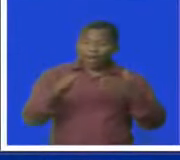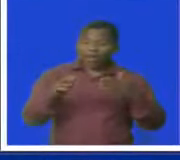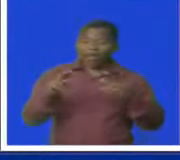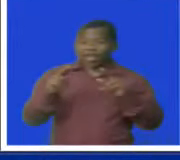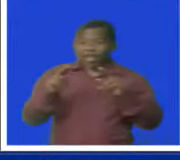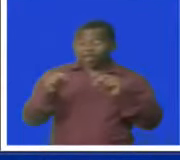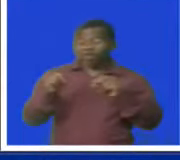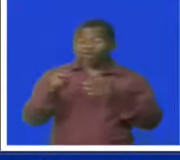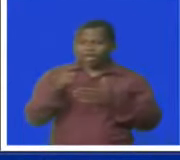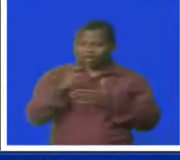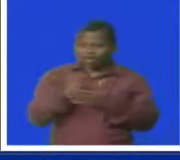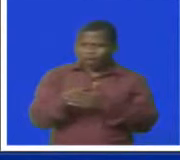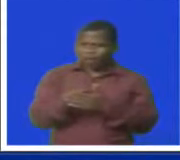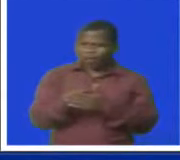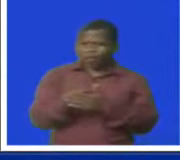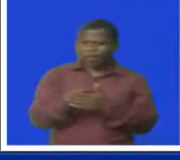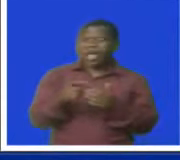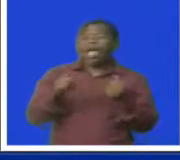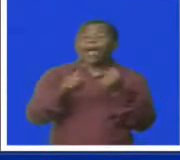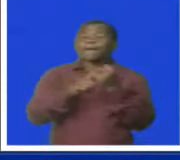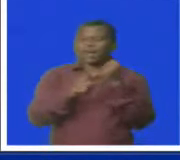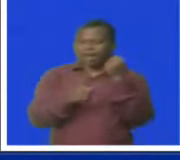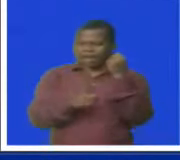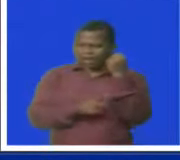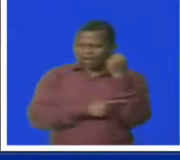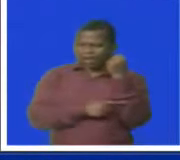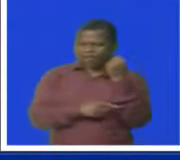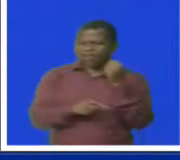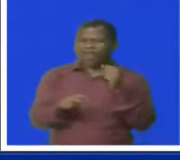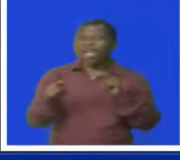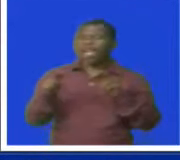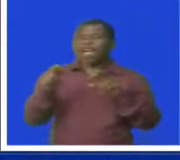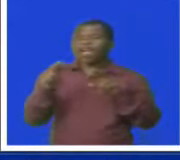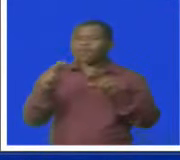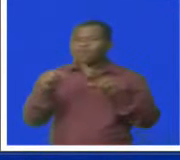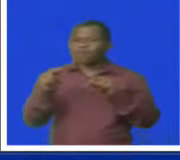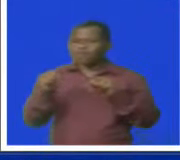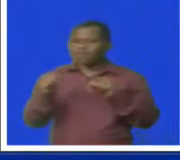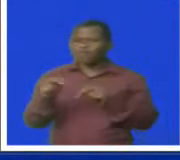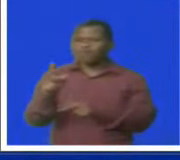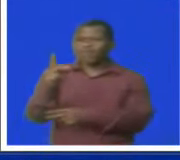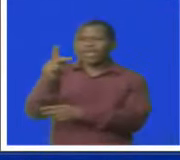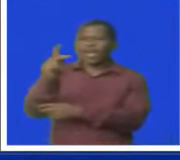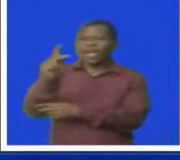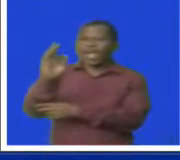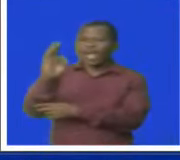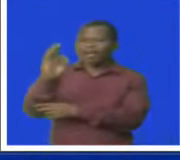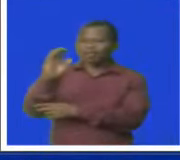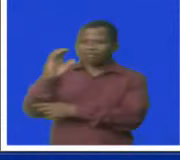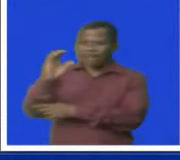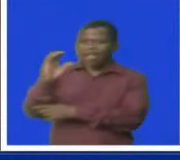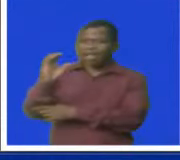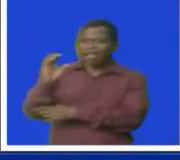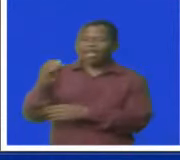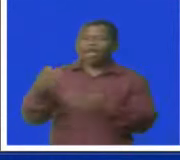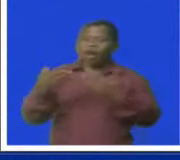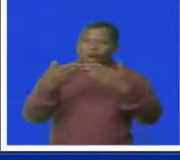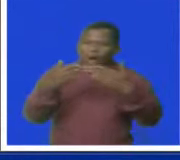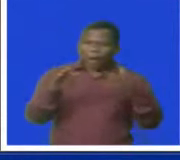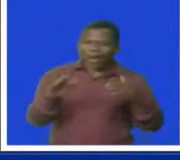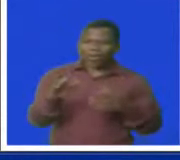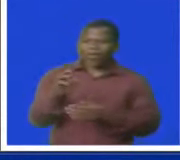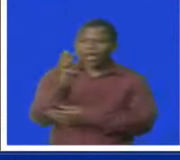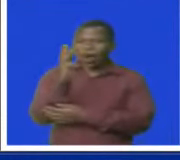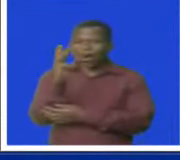embabane silungisela i drive through lensha ya KFC ngoba under COVID sifundzile ukuthi bani bafundzile ukuthi ewu